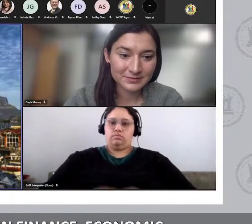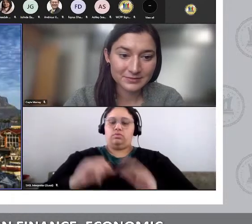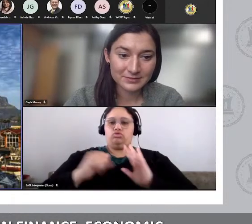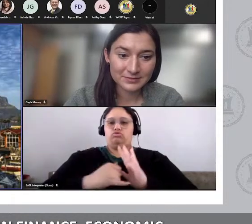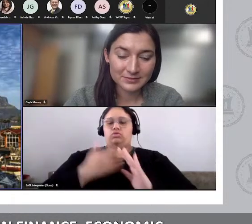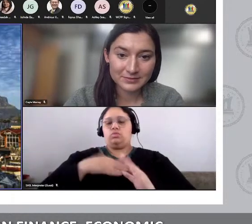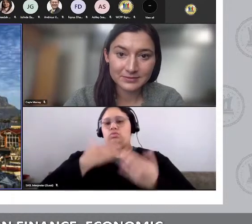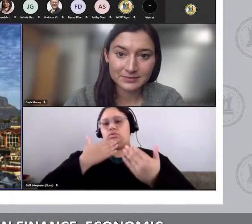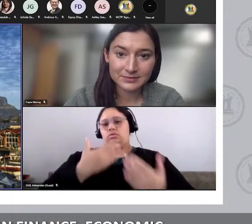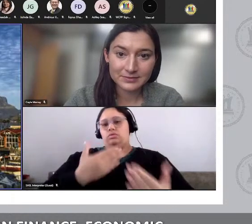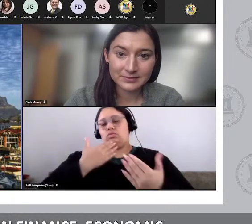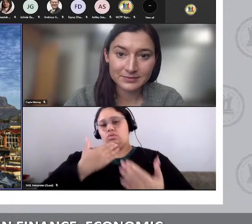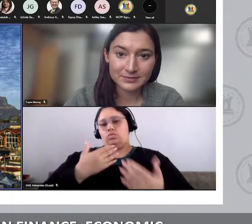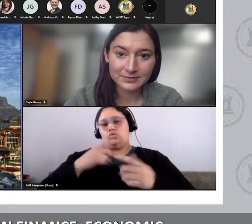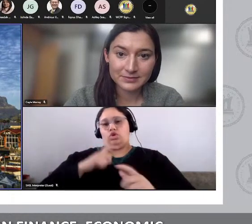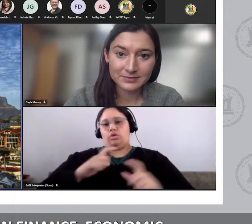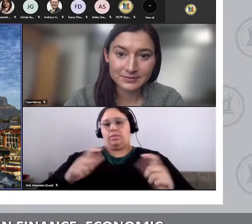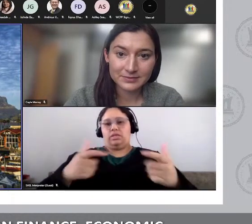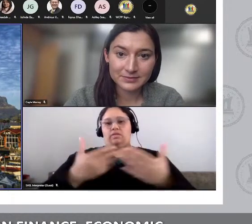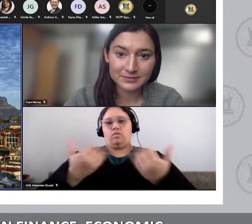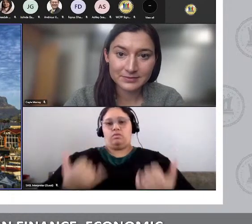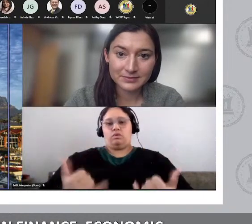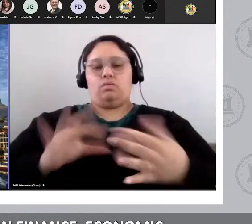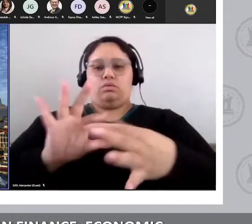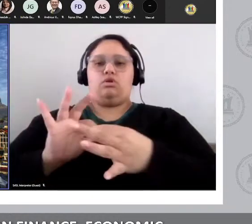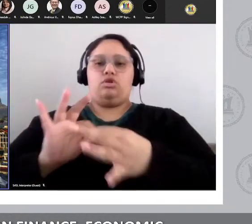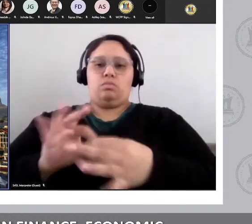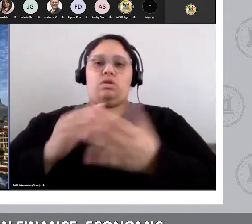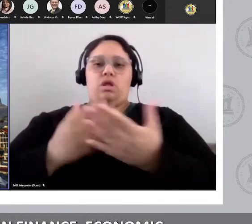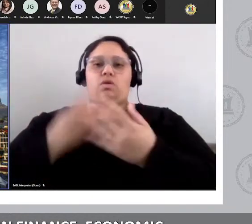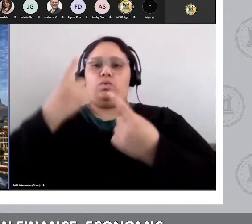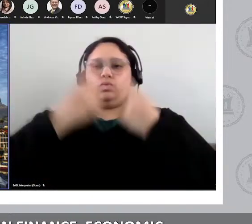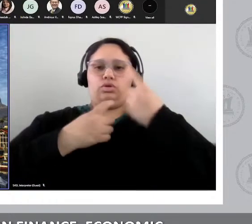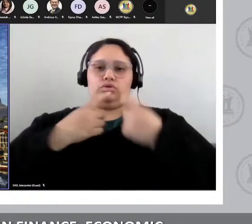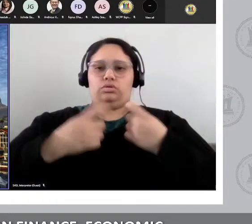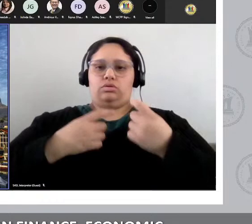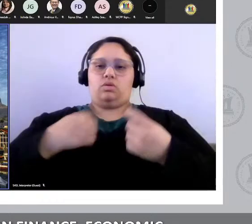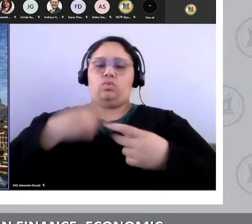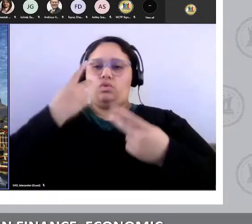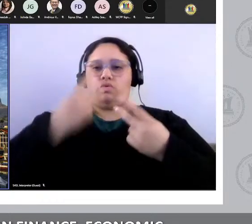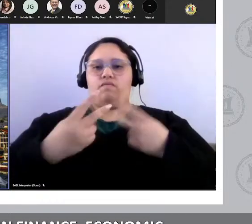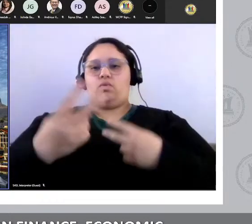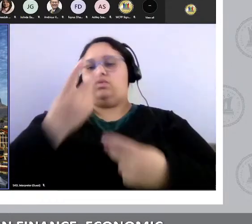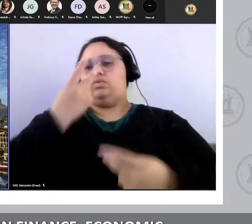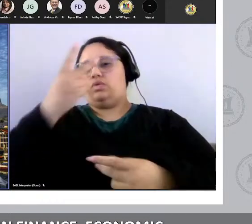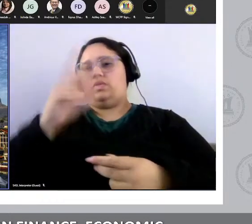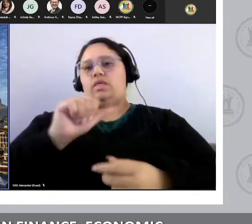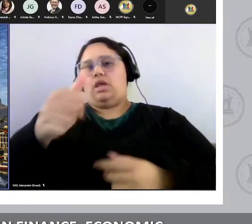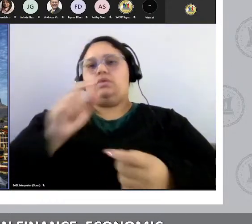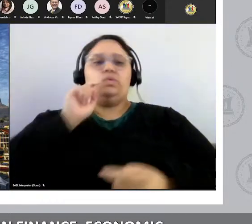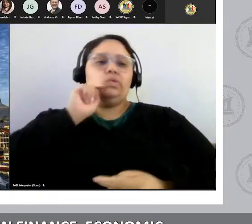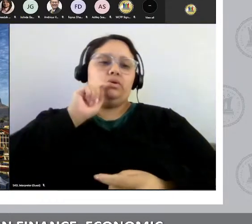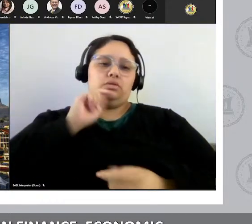Just to say thank you very much to the committee for this engagement and for the questions. And we look forward to seeing you in the next